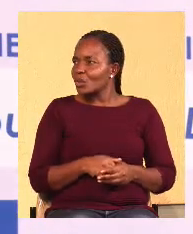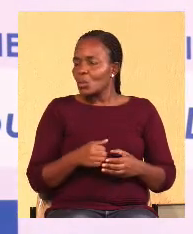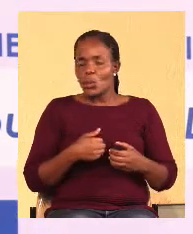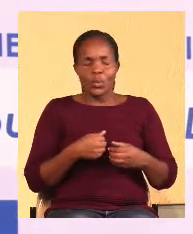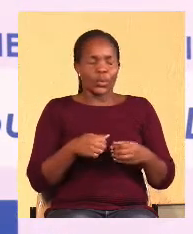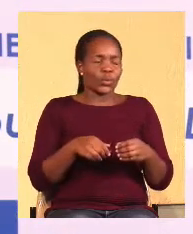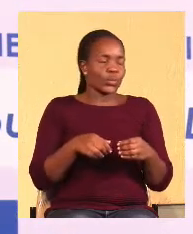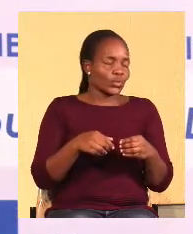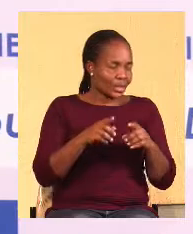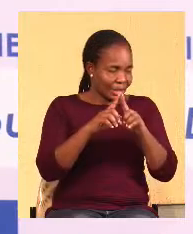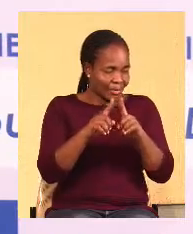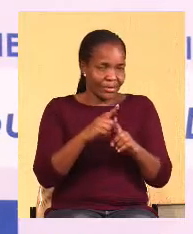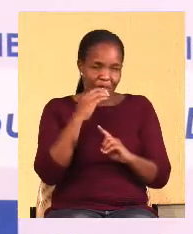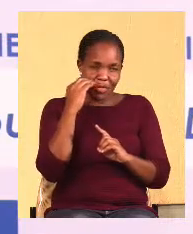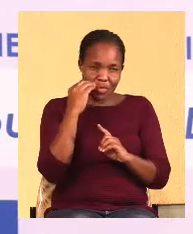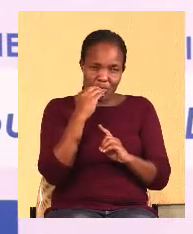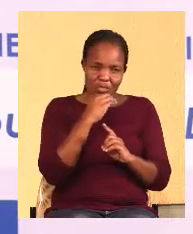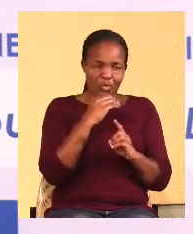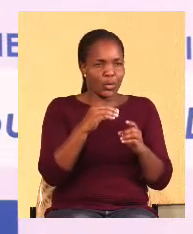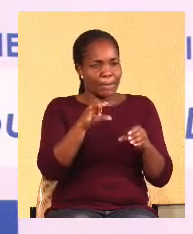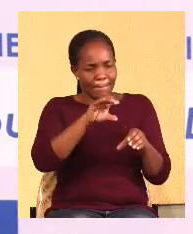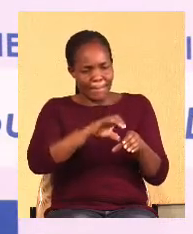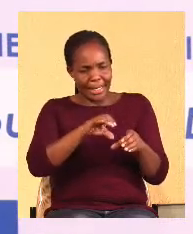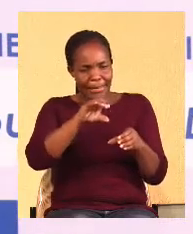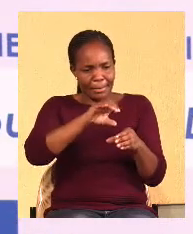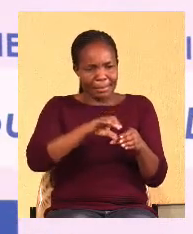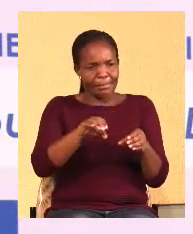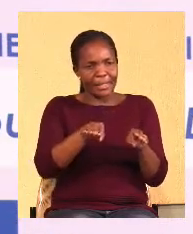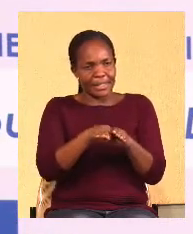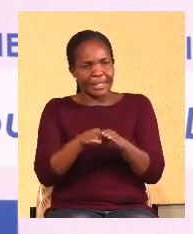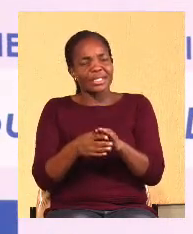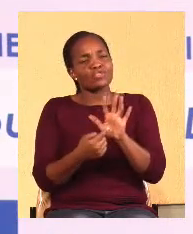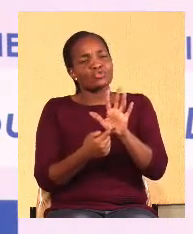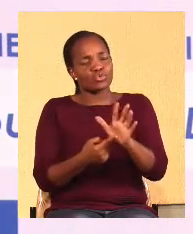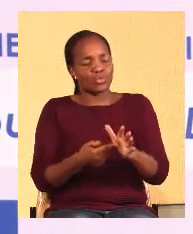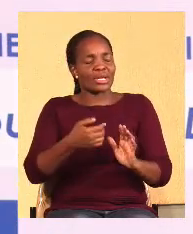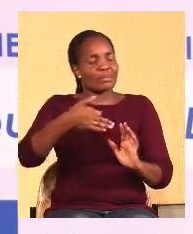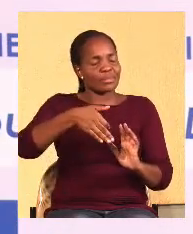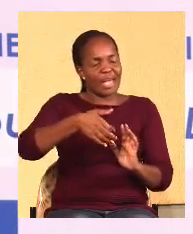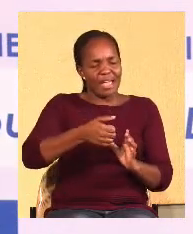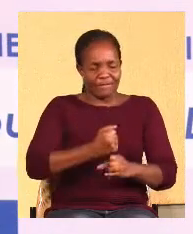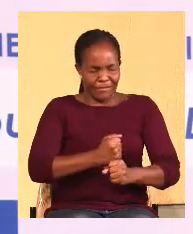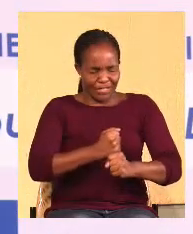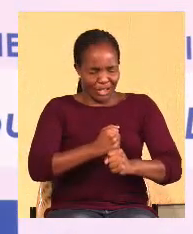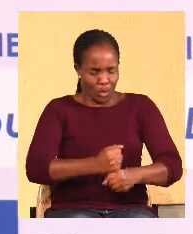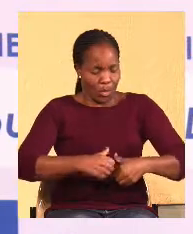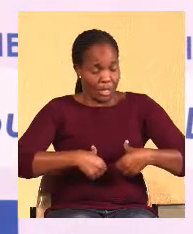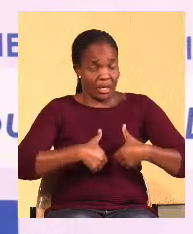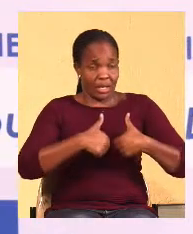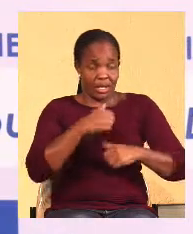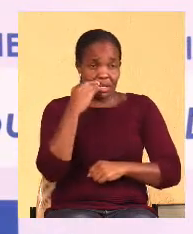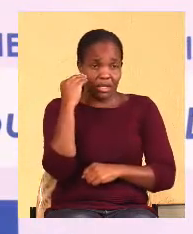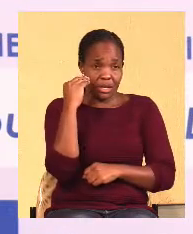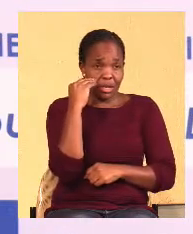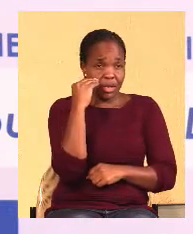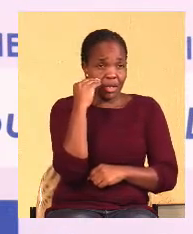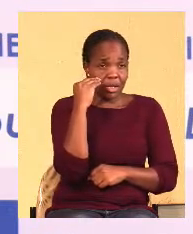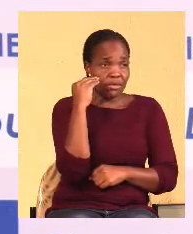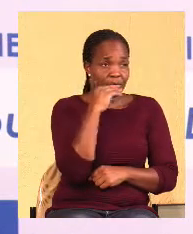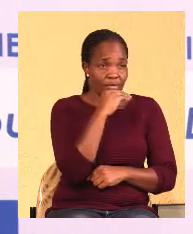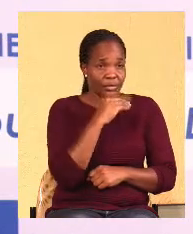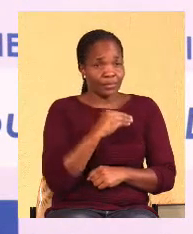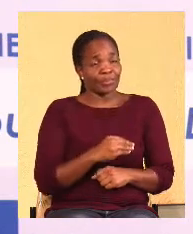microbiology, microbes. So I want to testify that I want to just encourage our old people, stay with